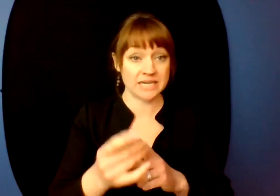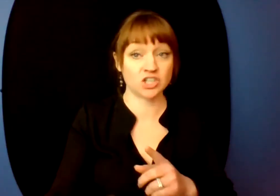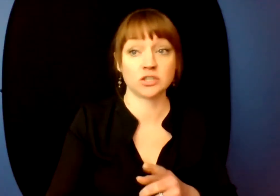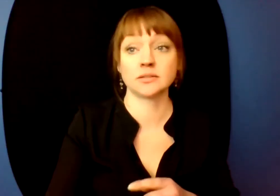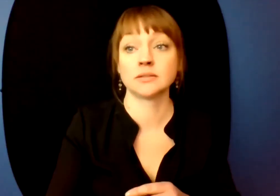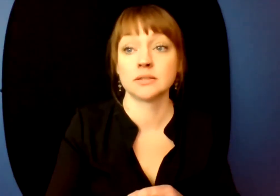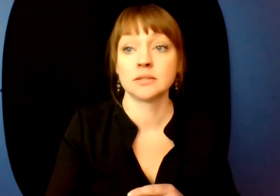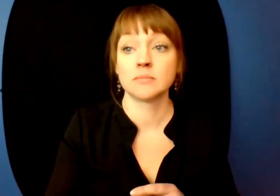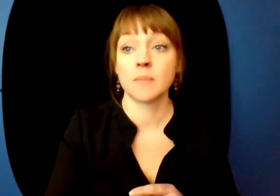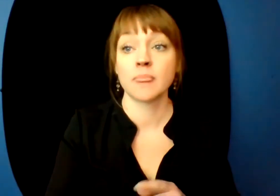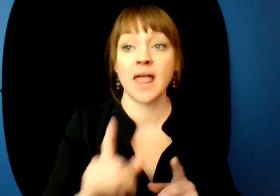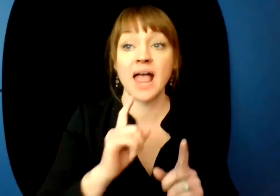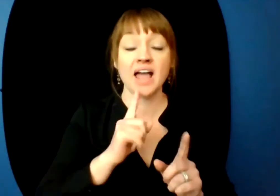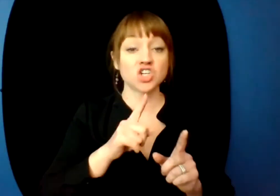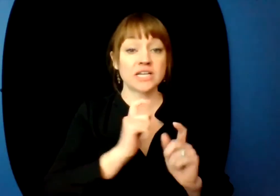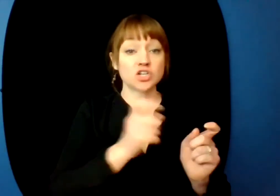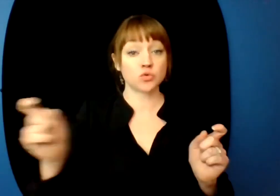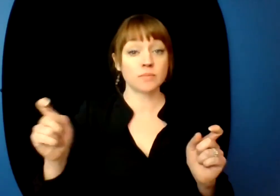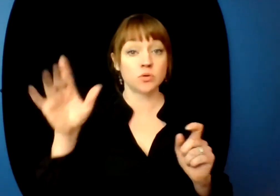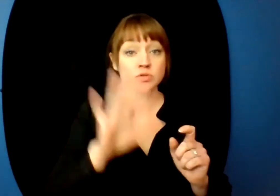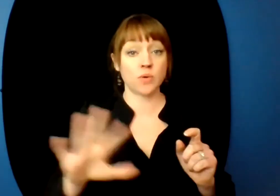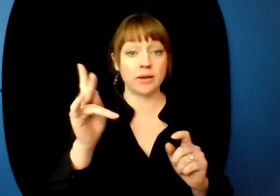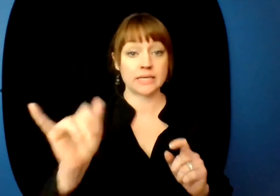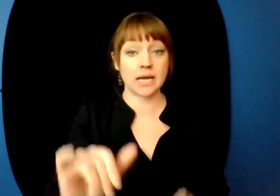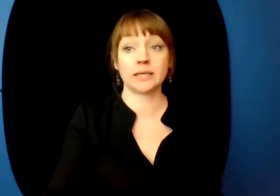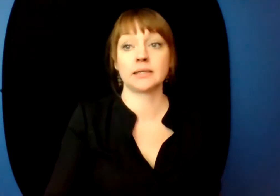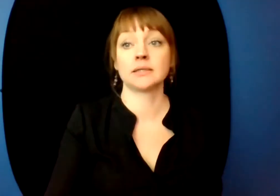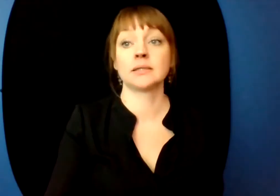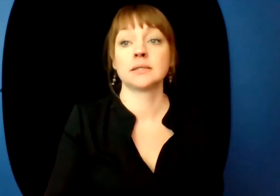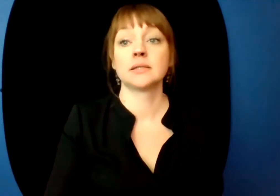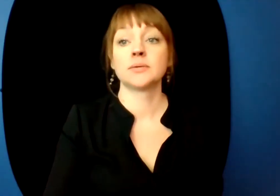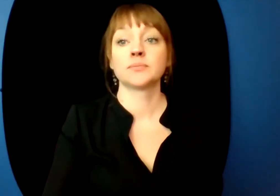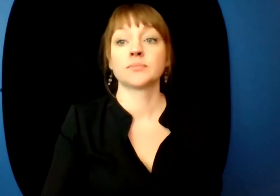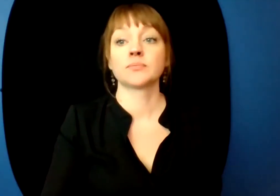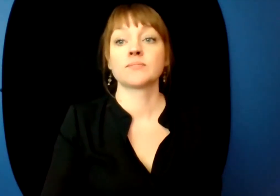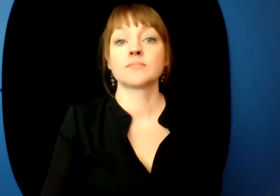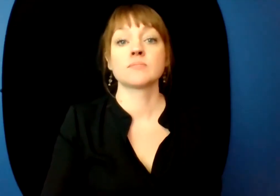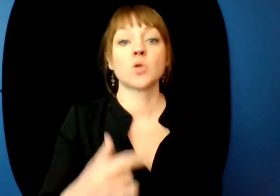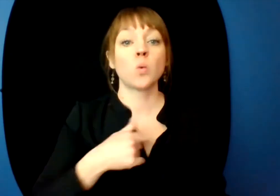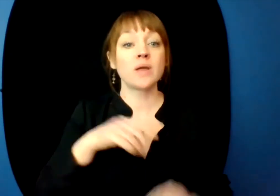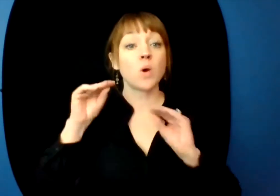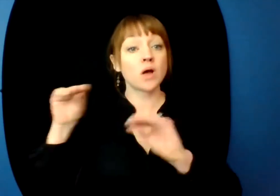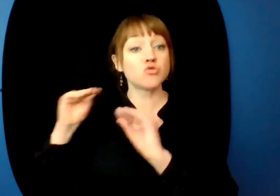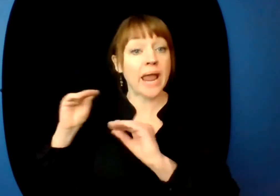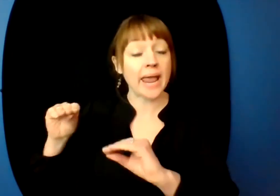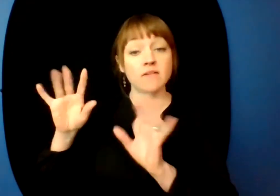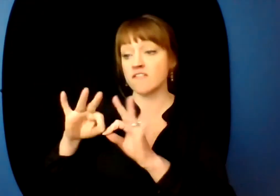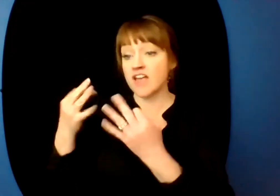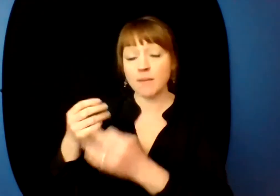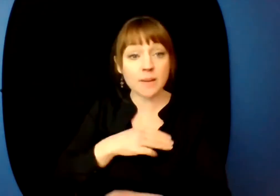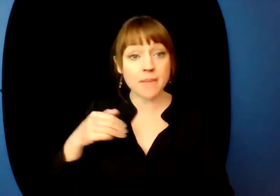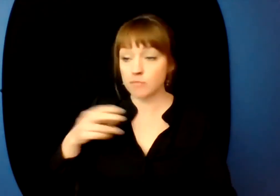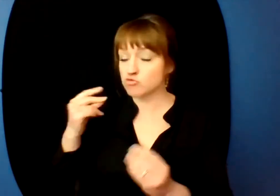actually distributes throughout Kentucky. We will train family members. We will train them on the